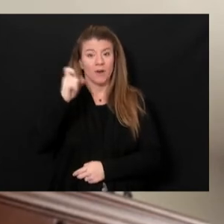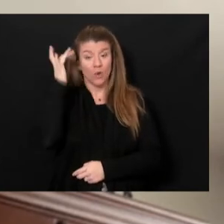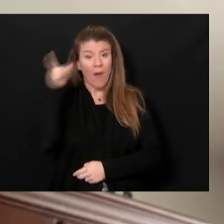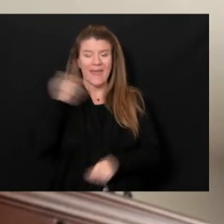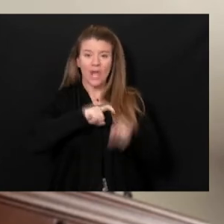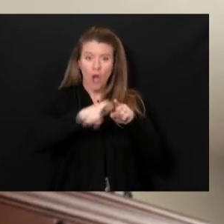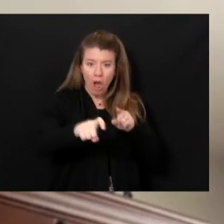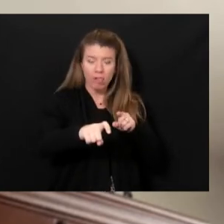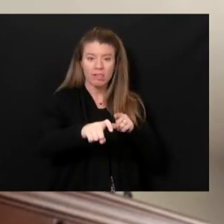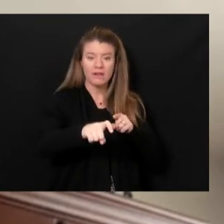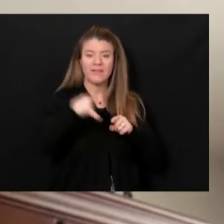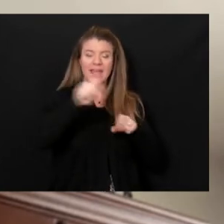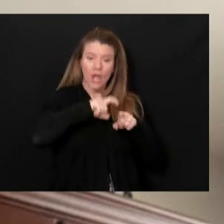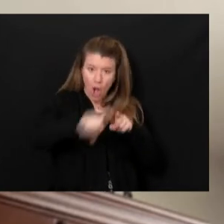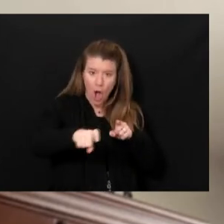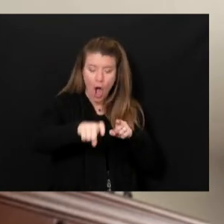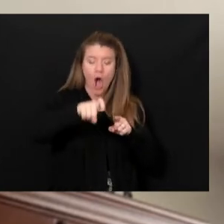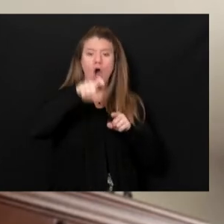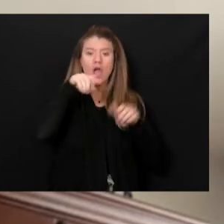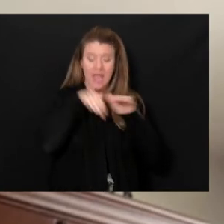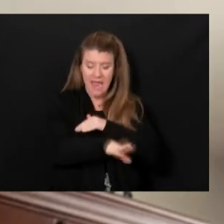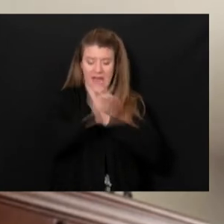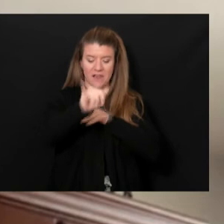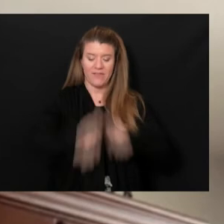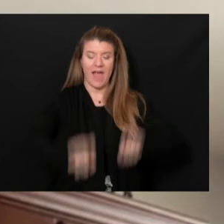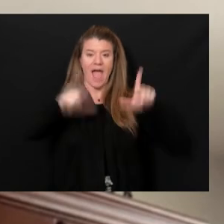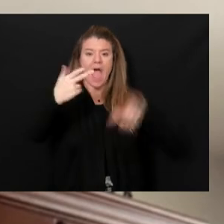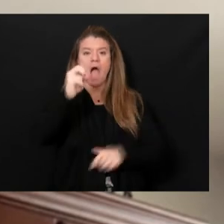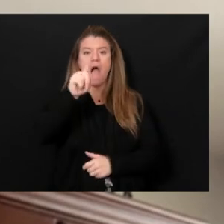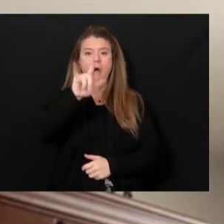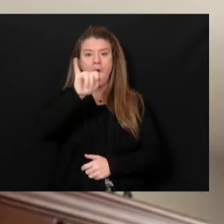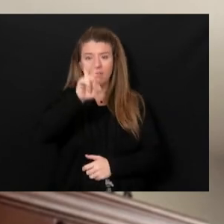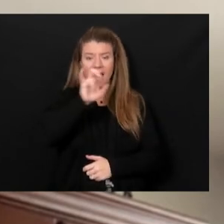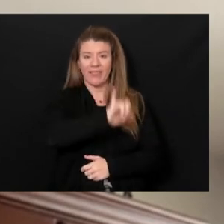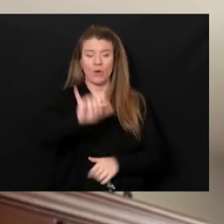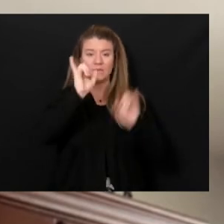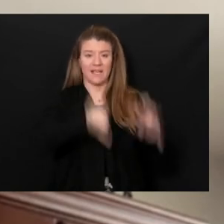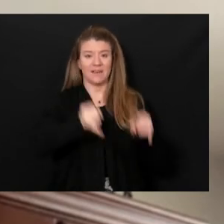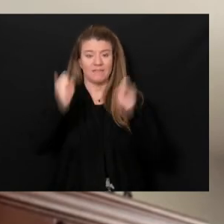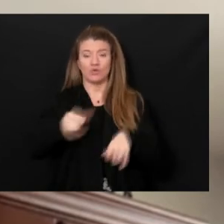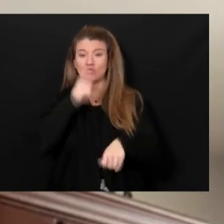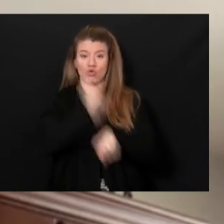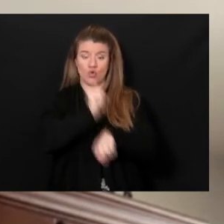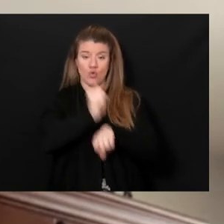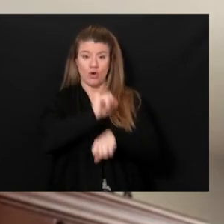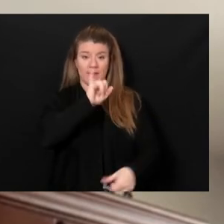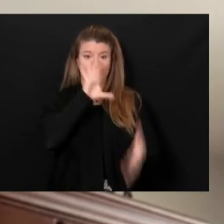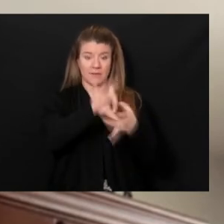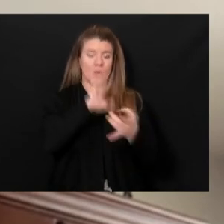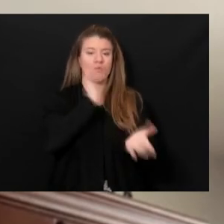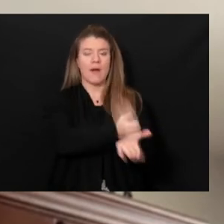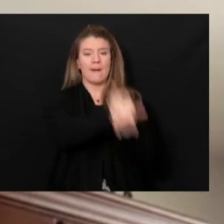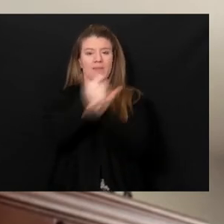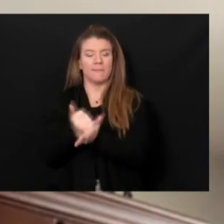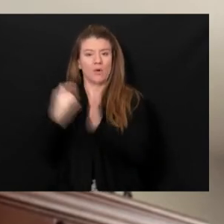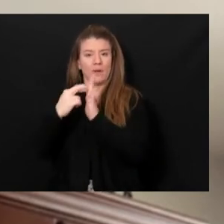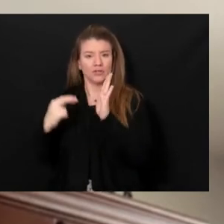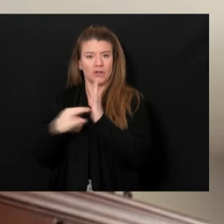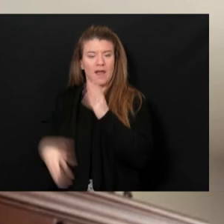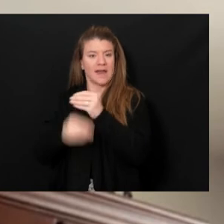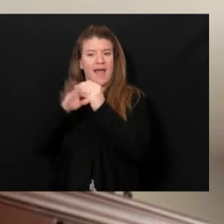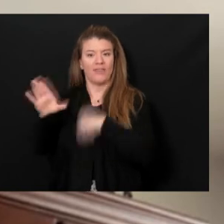in and call into that hotline, and those individuals working that hotline will help them register in the